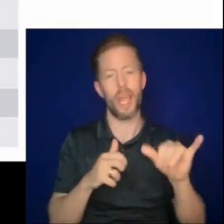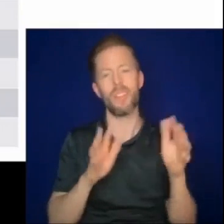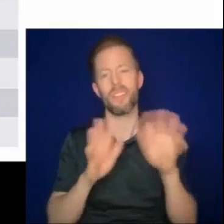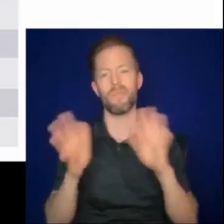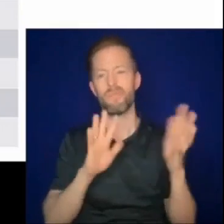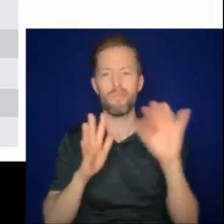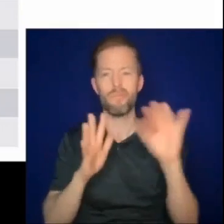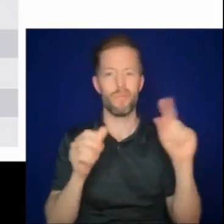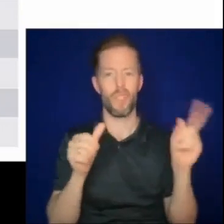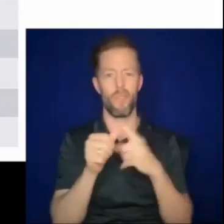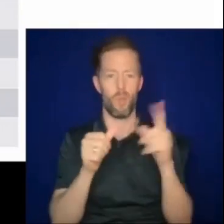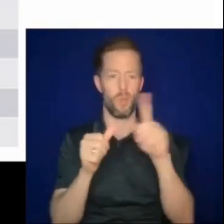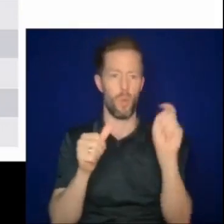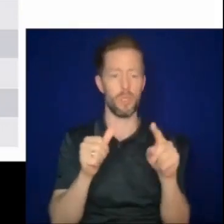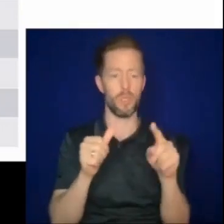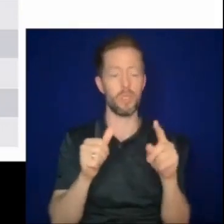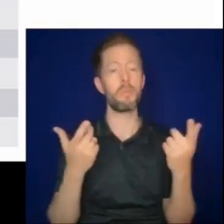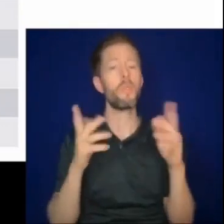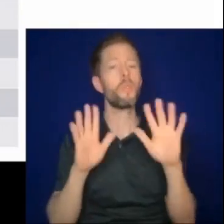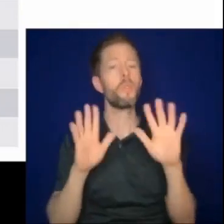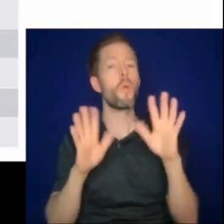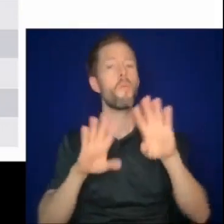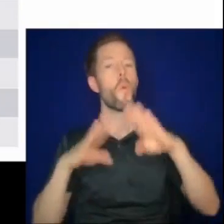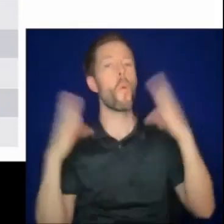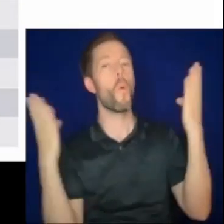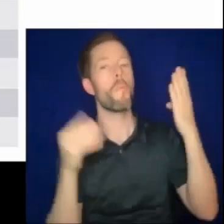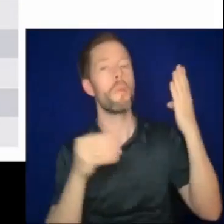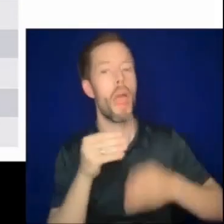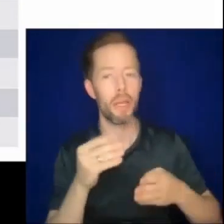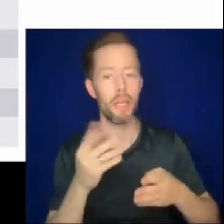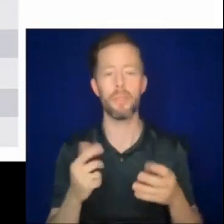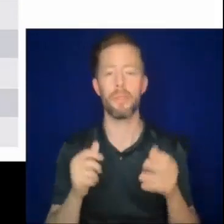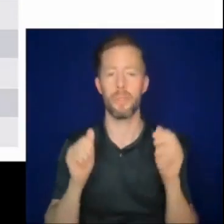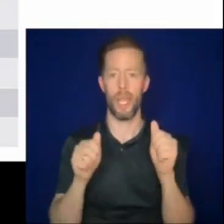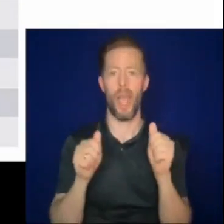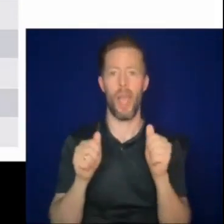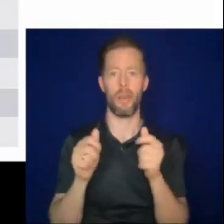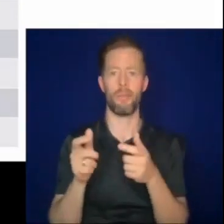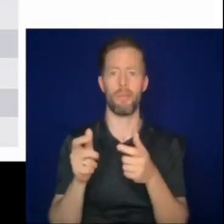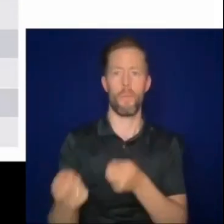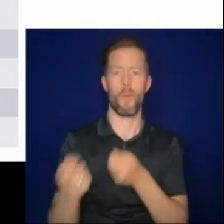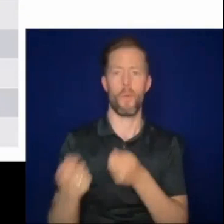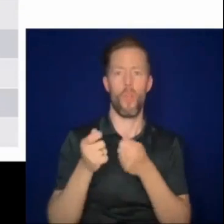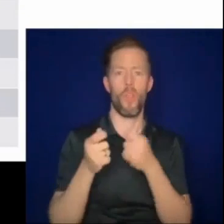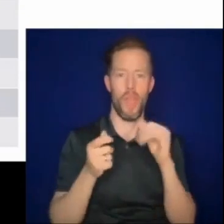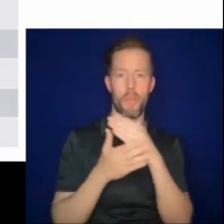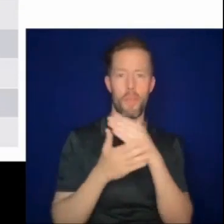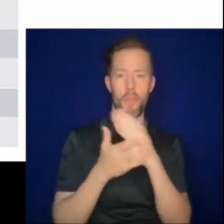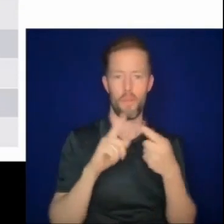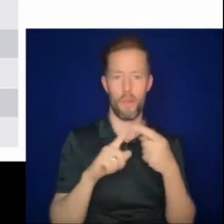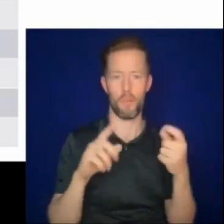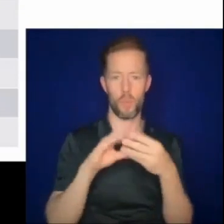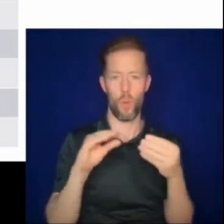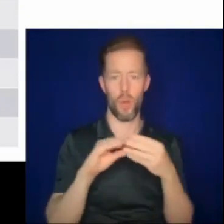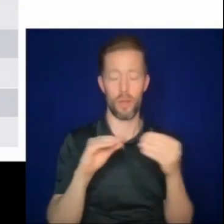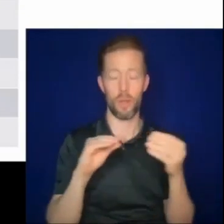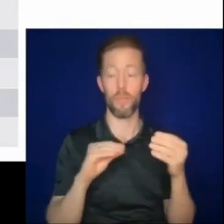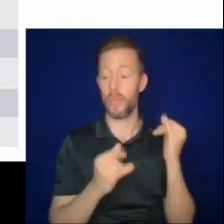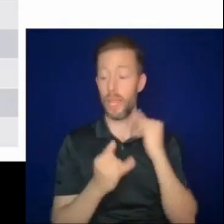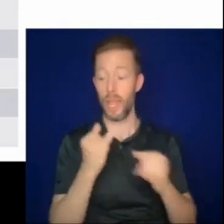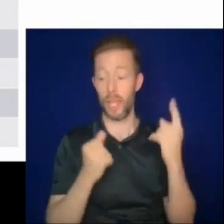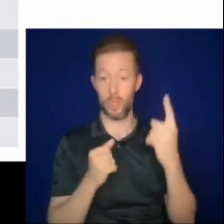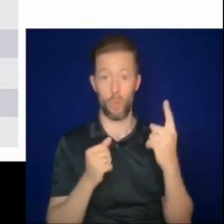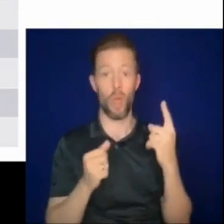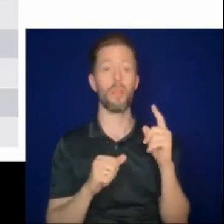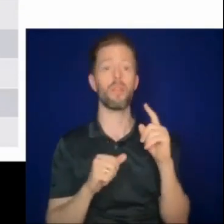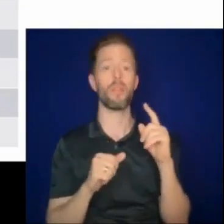problem? Is kind of that first question. Again, kind of open-ended, getting them to try to pull those pieces from the story. And then the